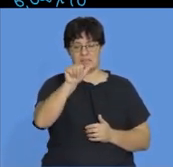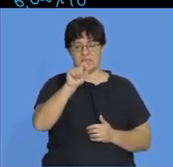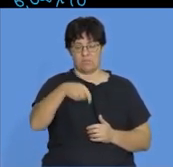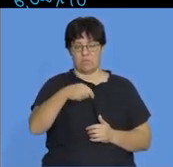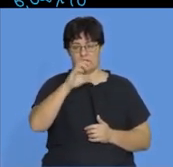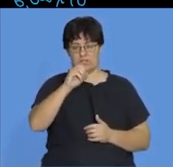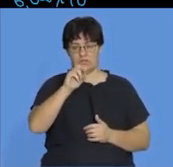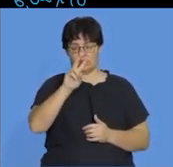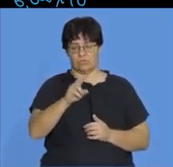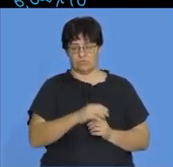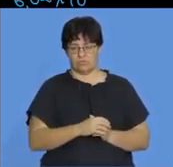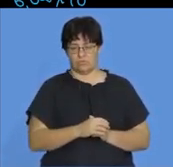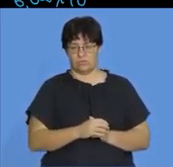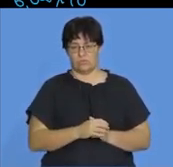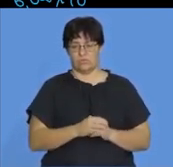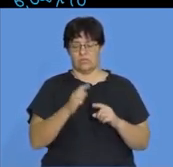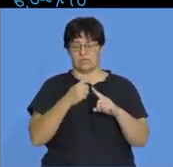Times Avogadro number, which is